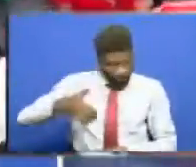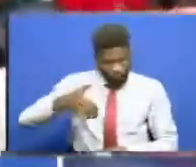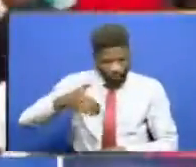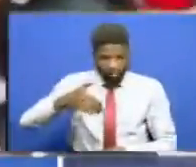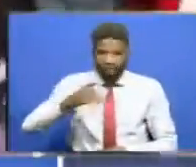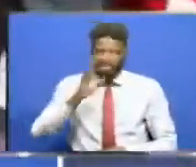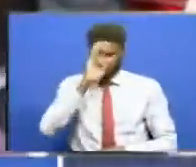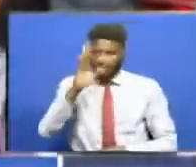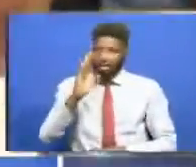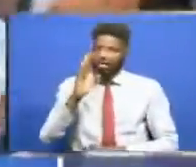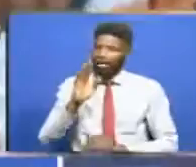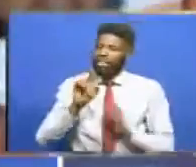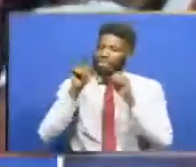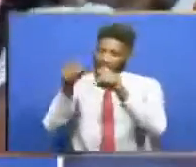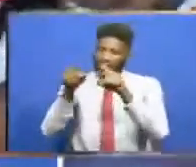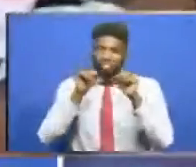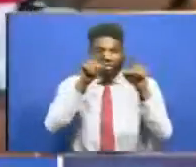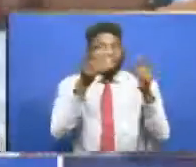Sunday.